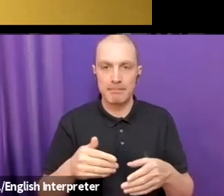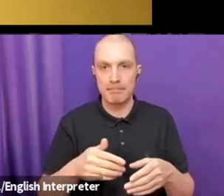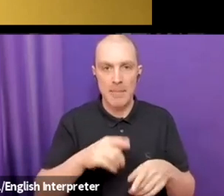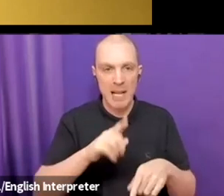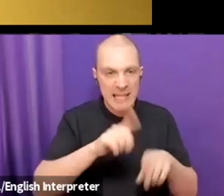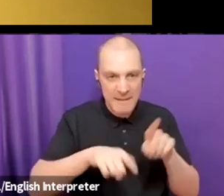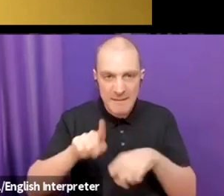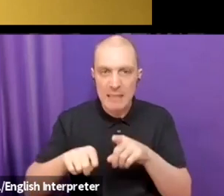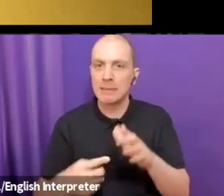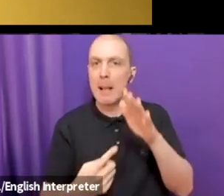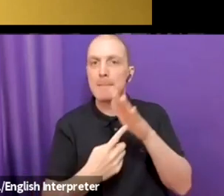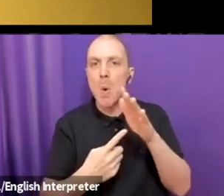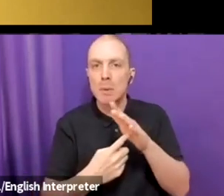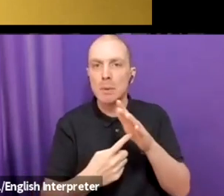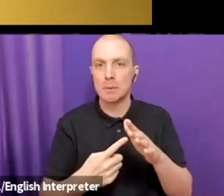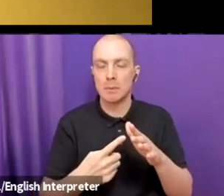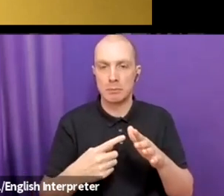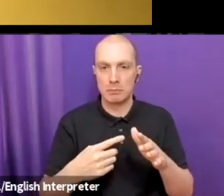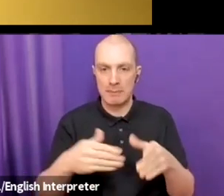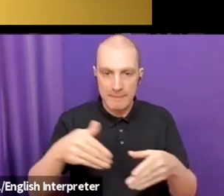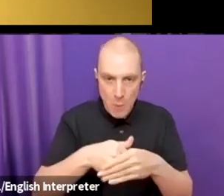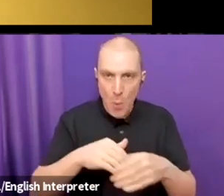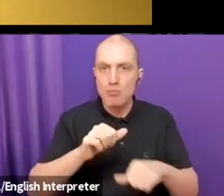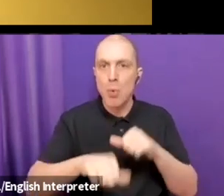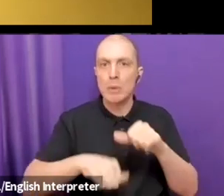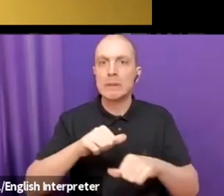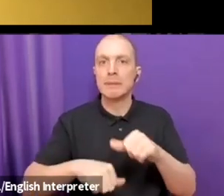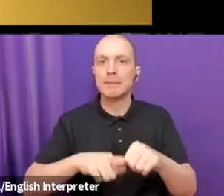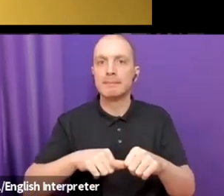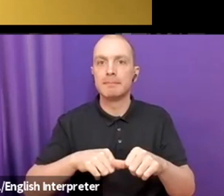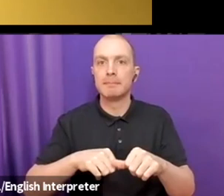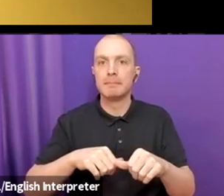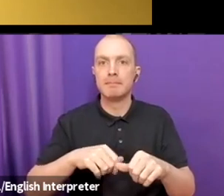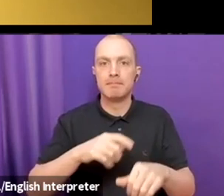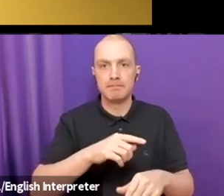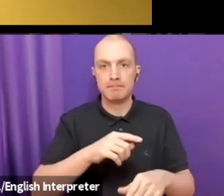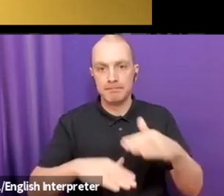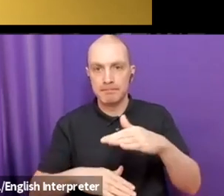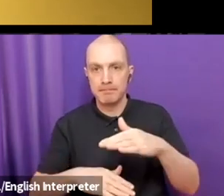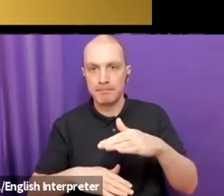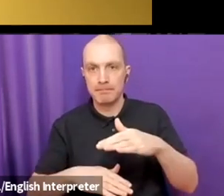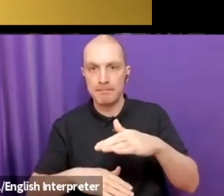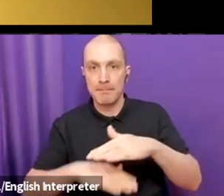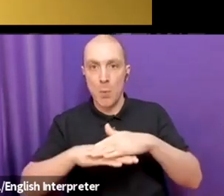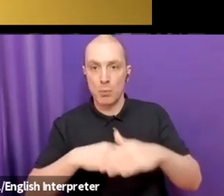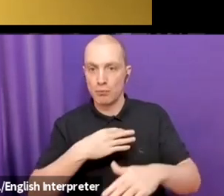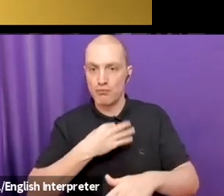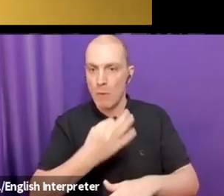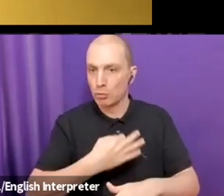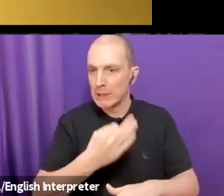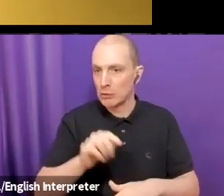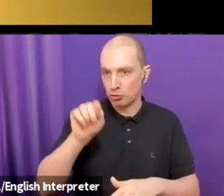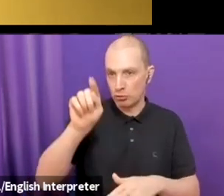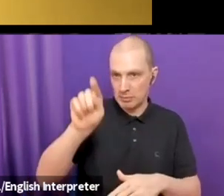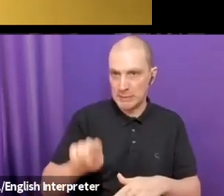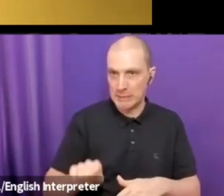participation in the process, and it is clearly represented today and by the survey that